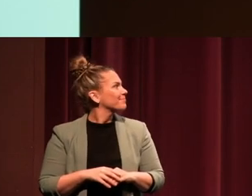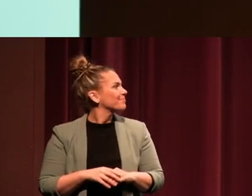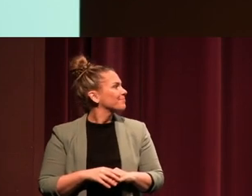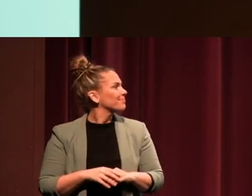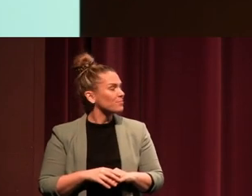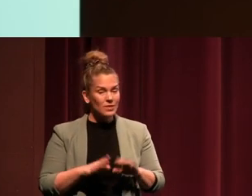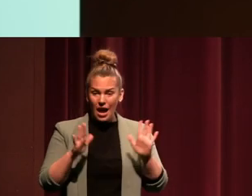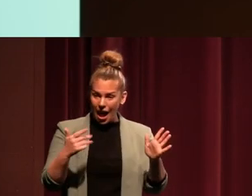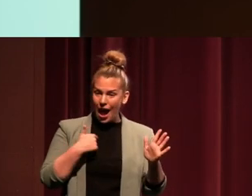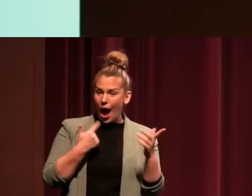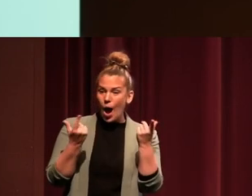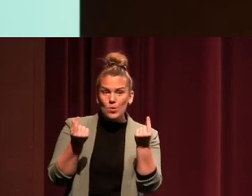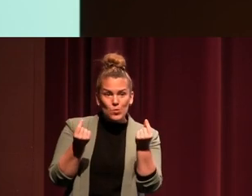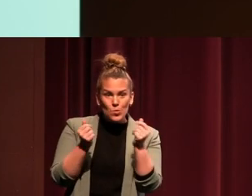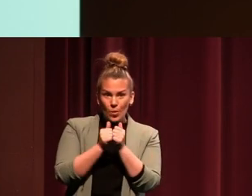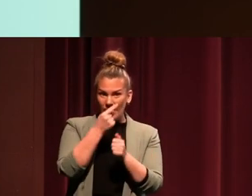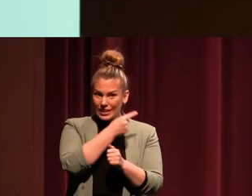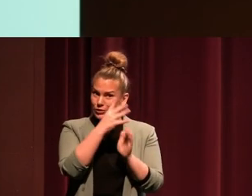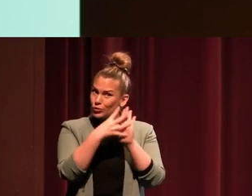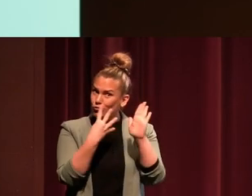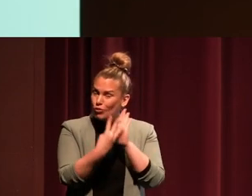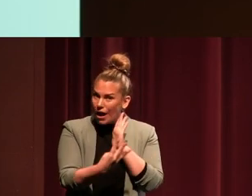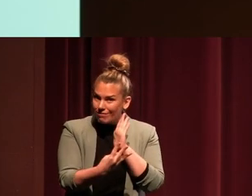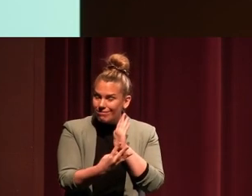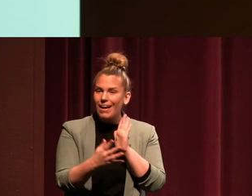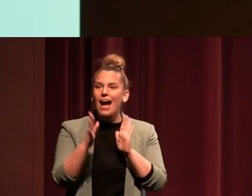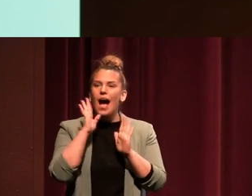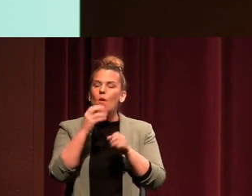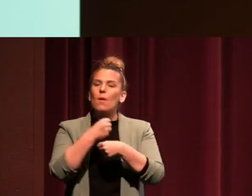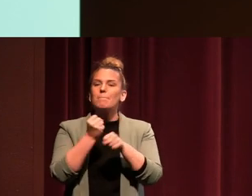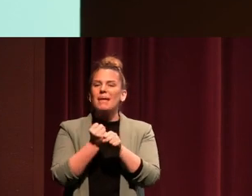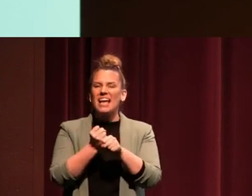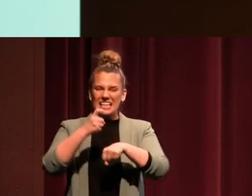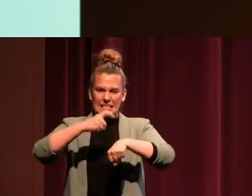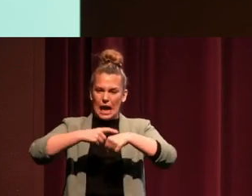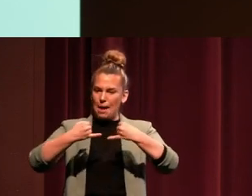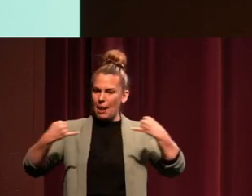What I'm gonna do with this graph is I'm gonna create a timeline.